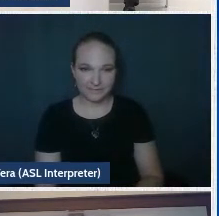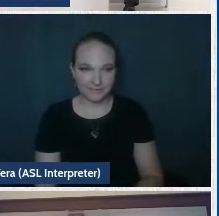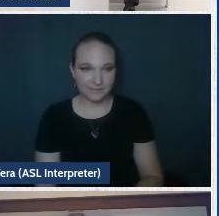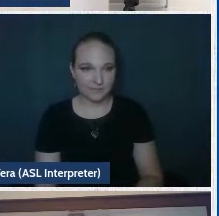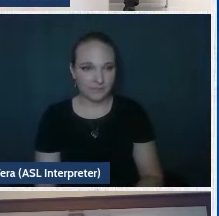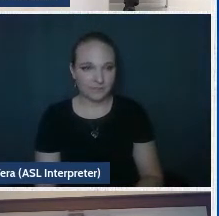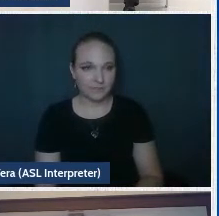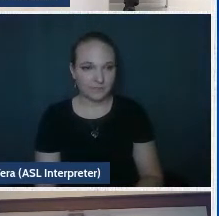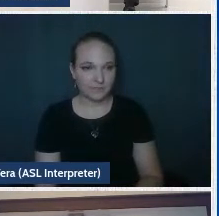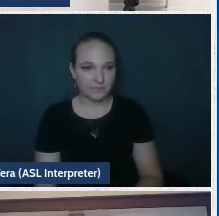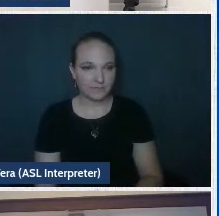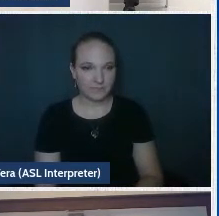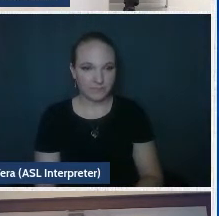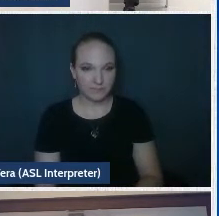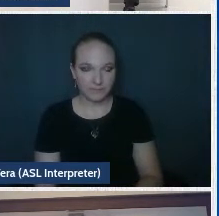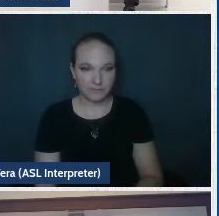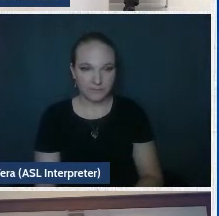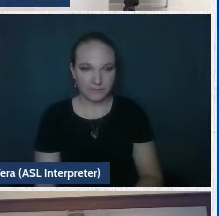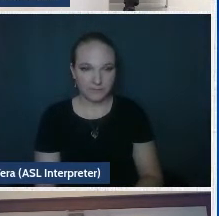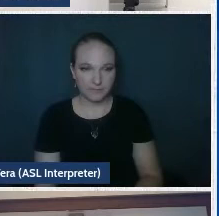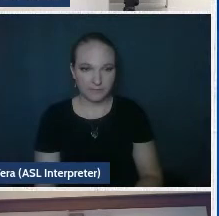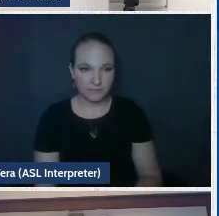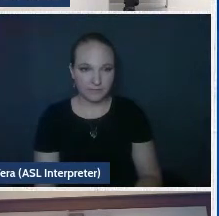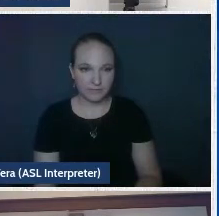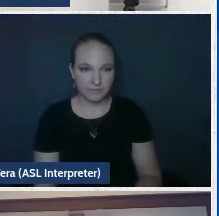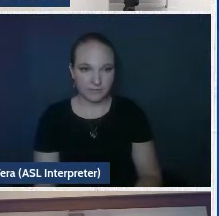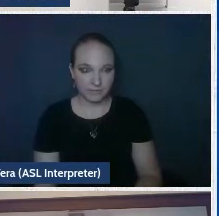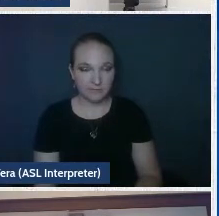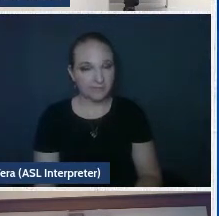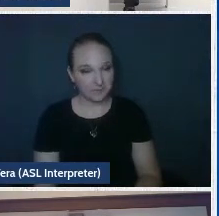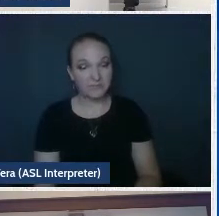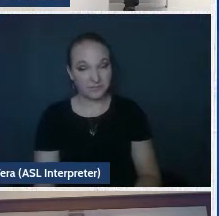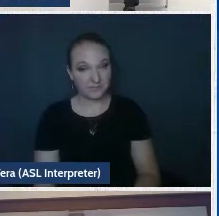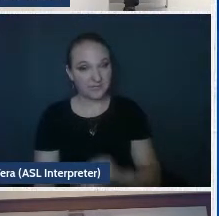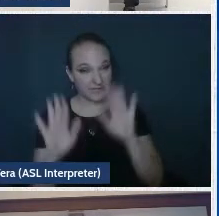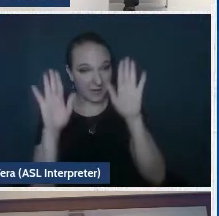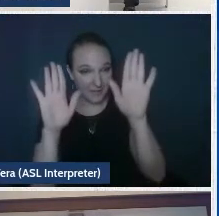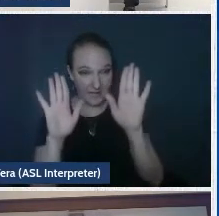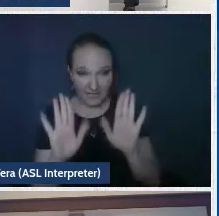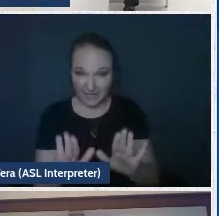Should be pretty amazing.